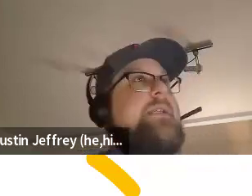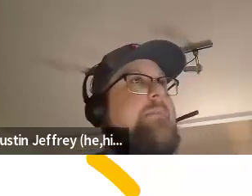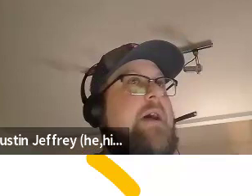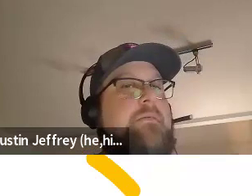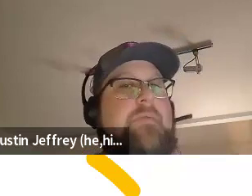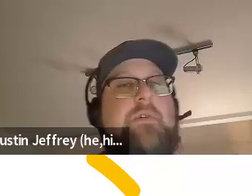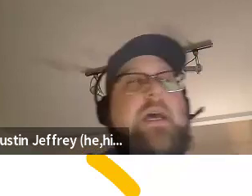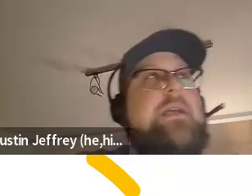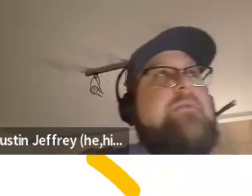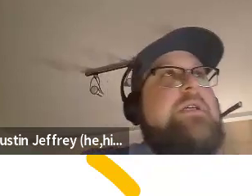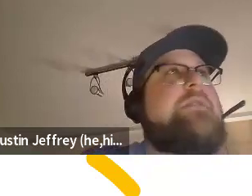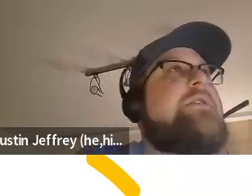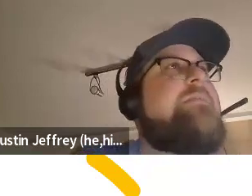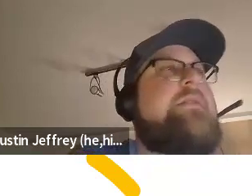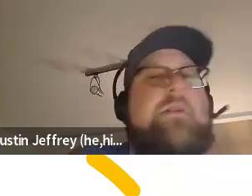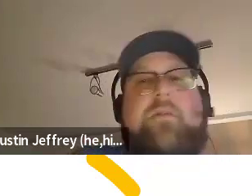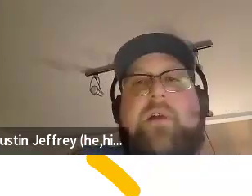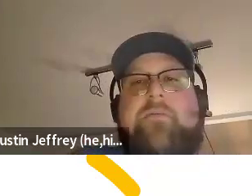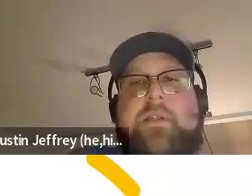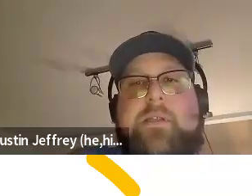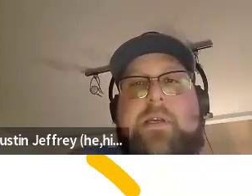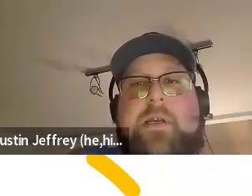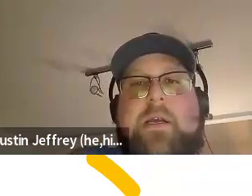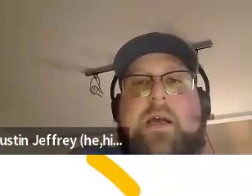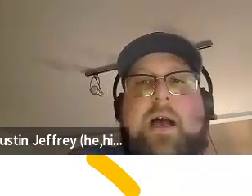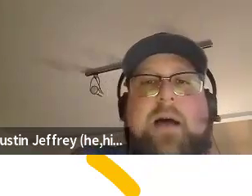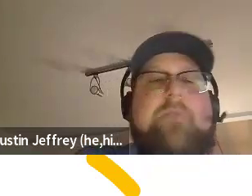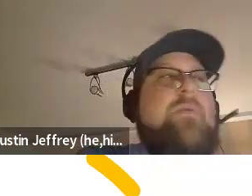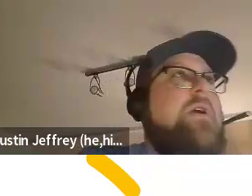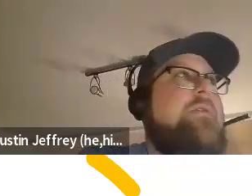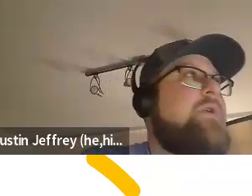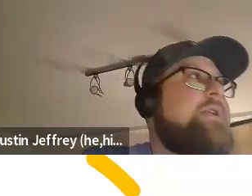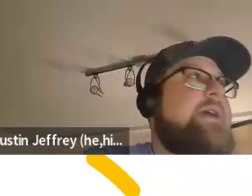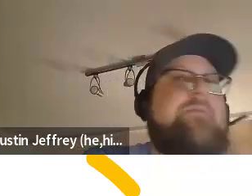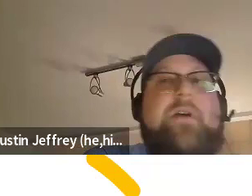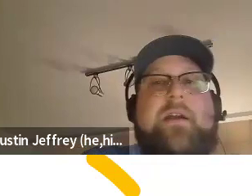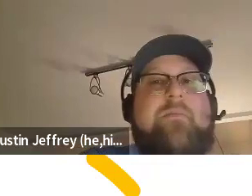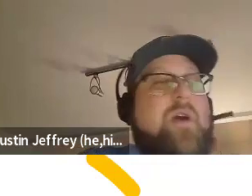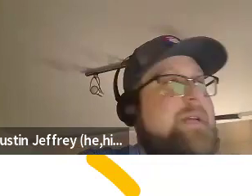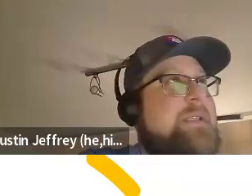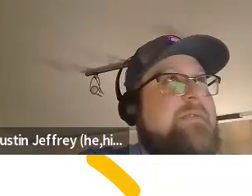can space them out if you like. It really just depends on your preference. If